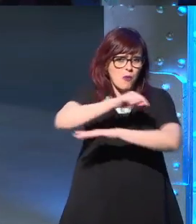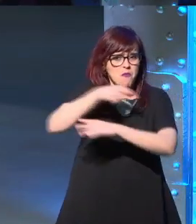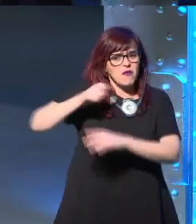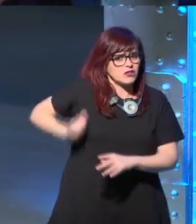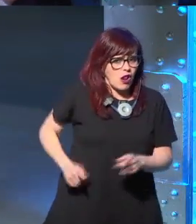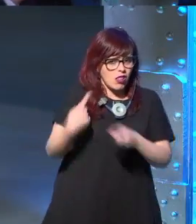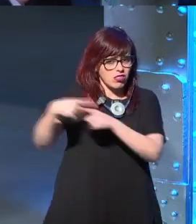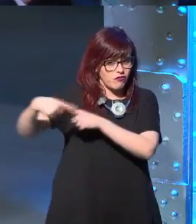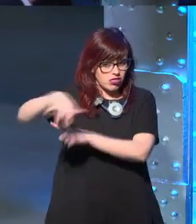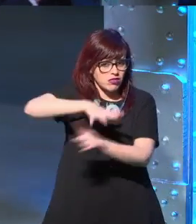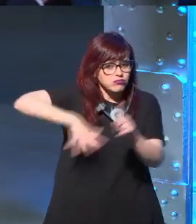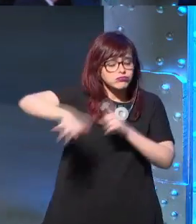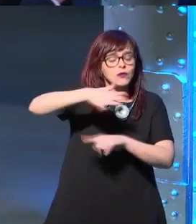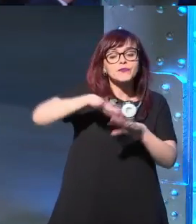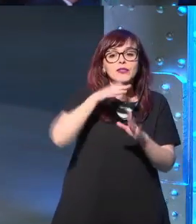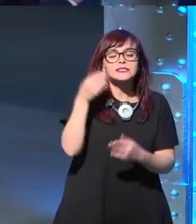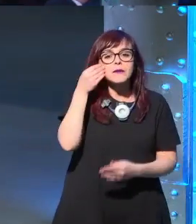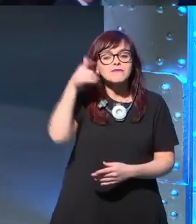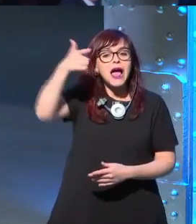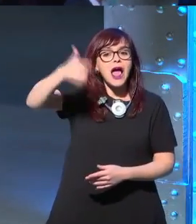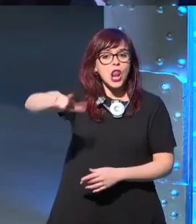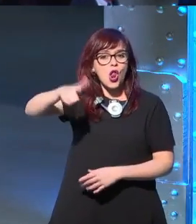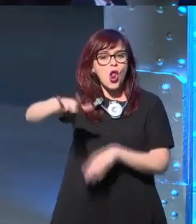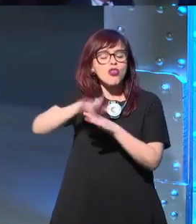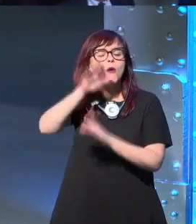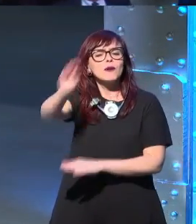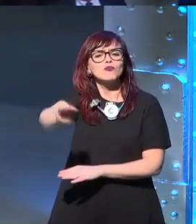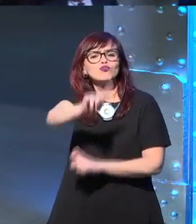Milan. Now, Leonardo, like Steve Jobs,